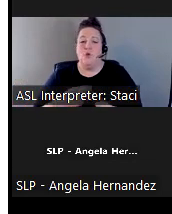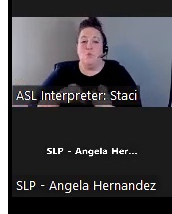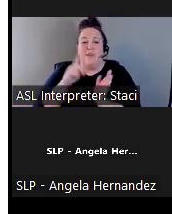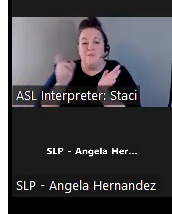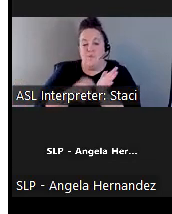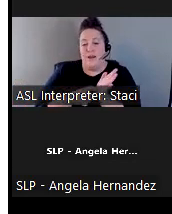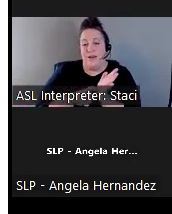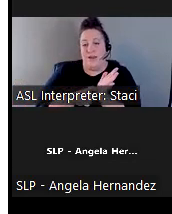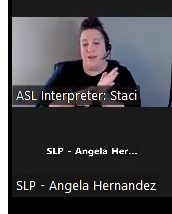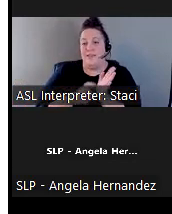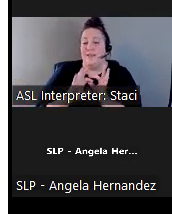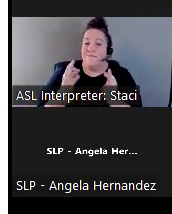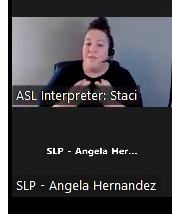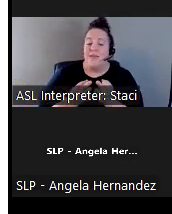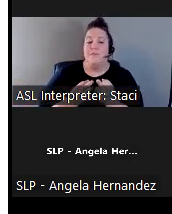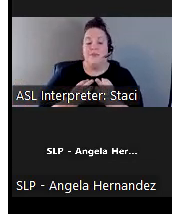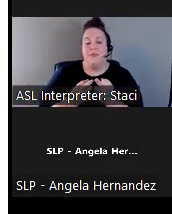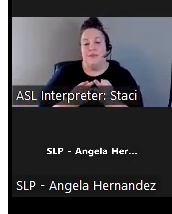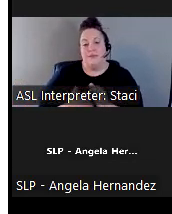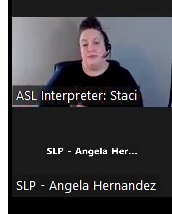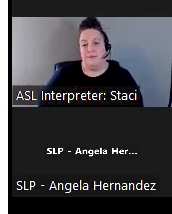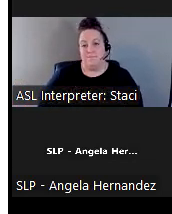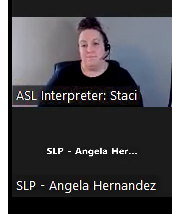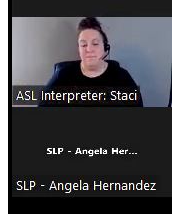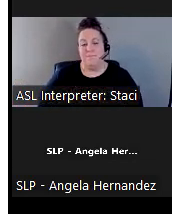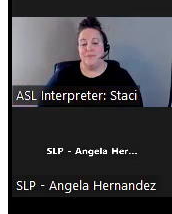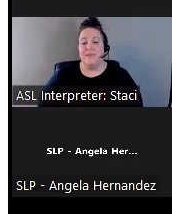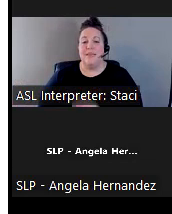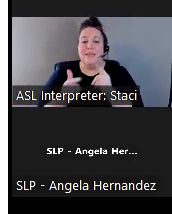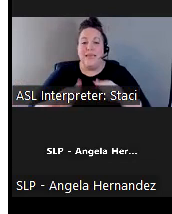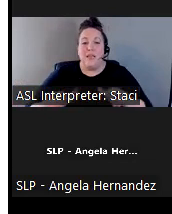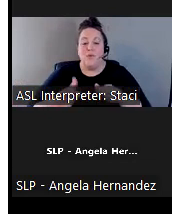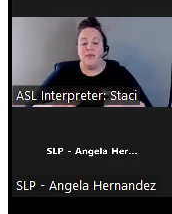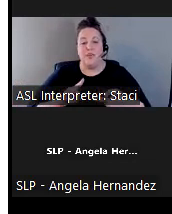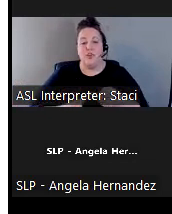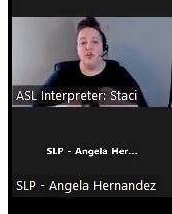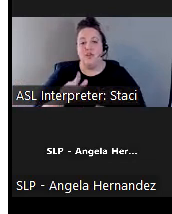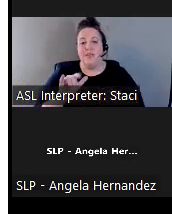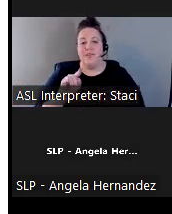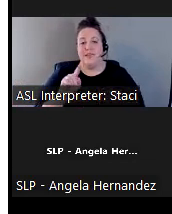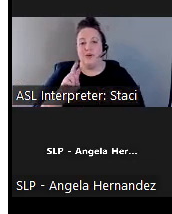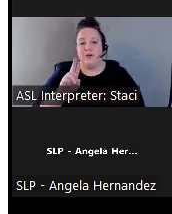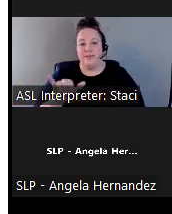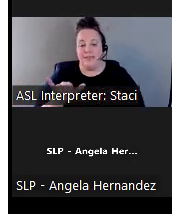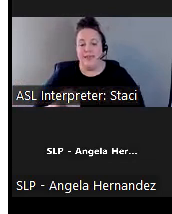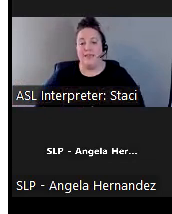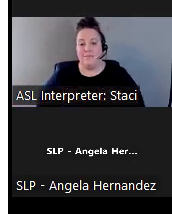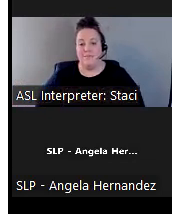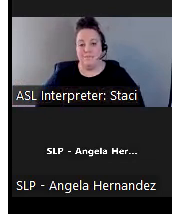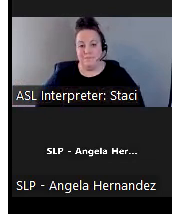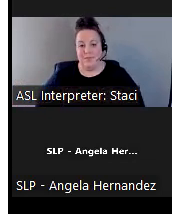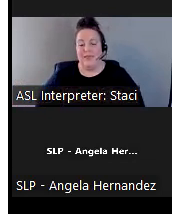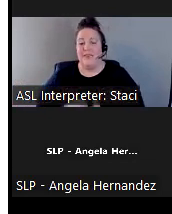barriers even within families. And so sometimes that's language and literacy. So it's harder to communicate with those families. Sometimes